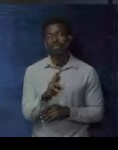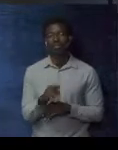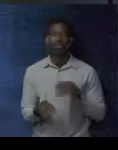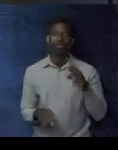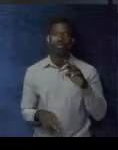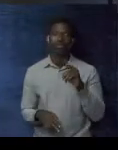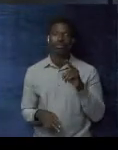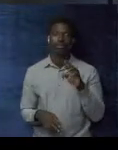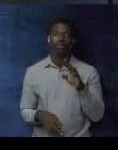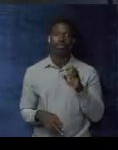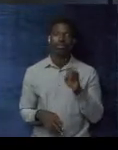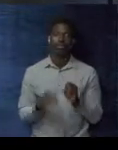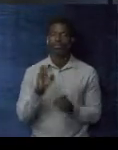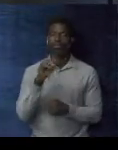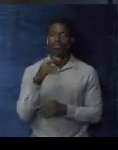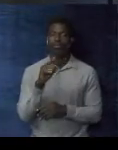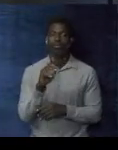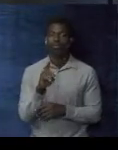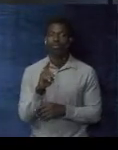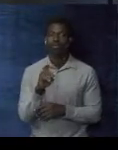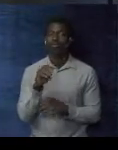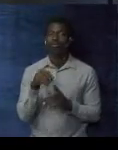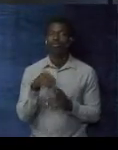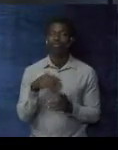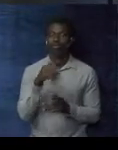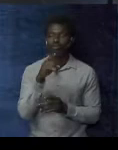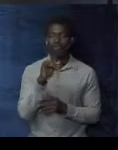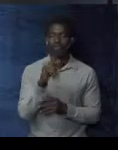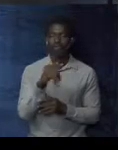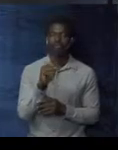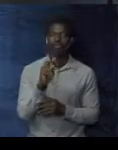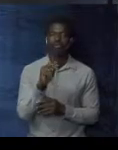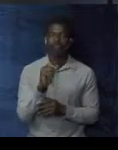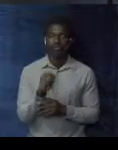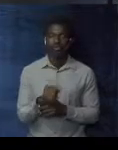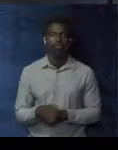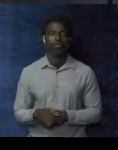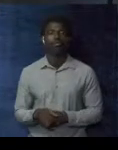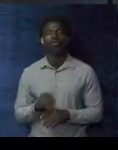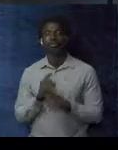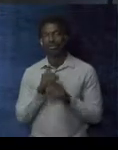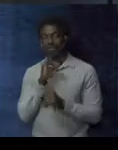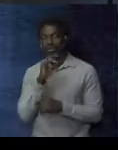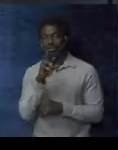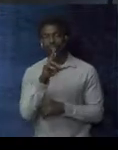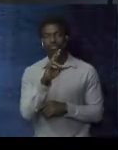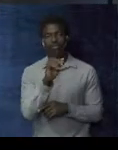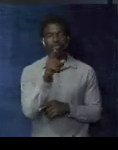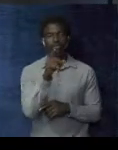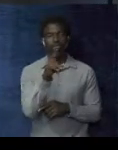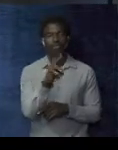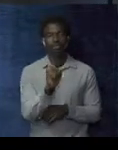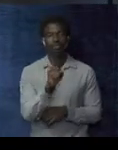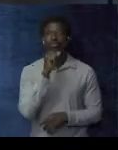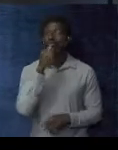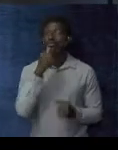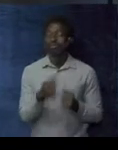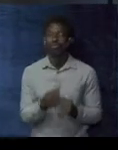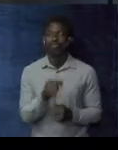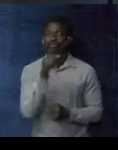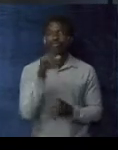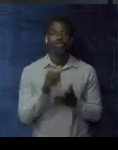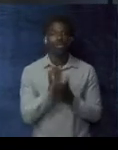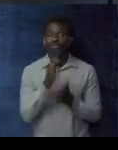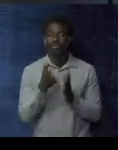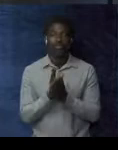diameter, radius, chord, or diagonal. Did I hear you chorus? Radius. Good job, you. That